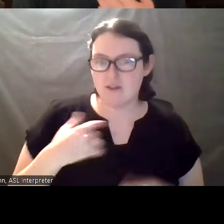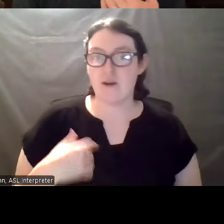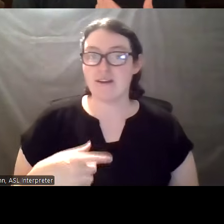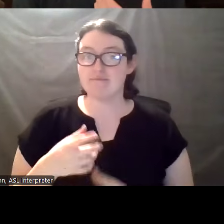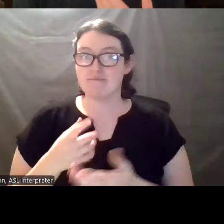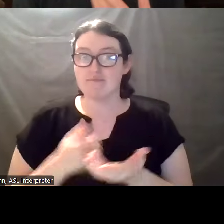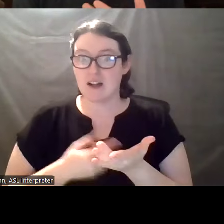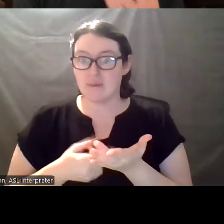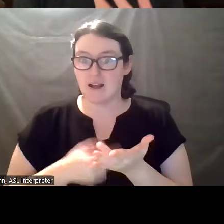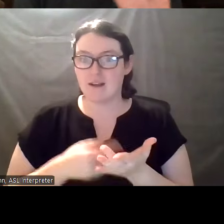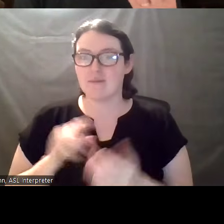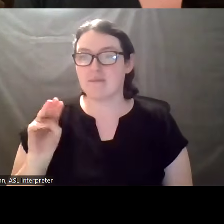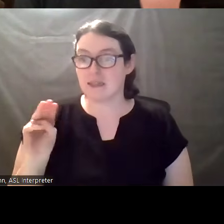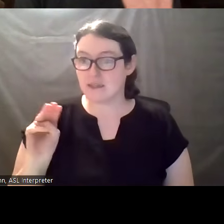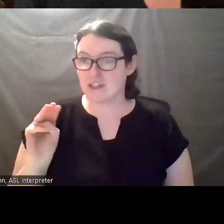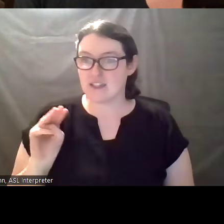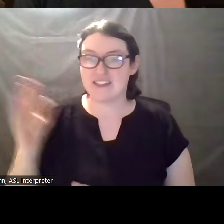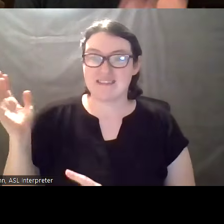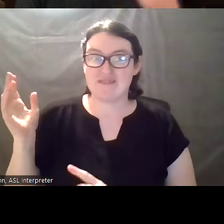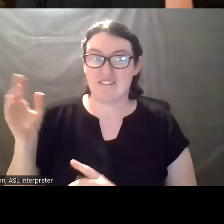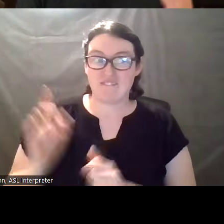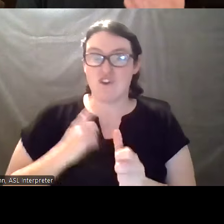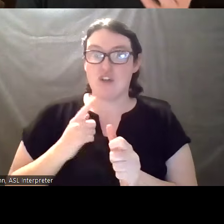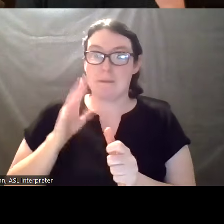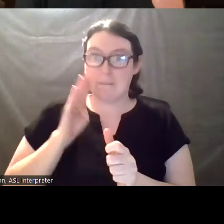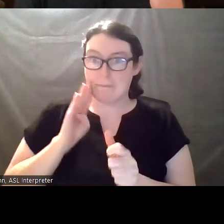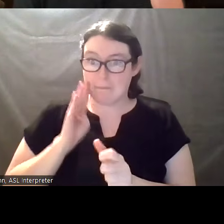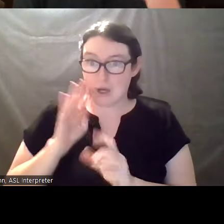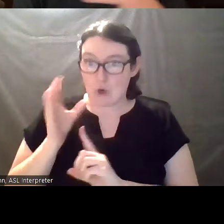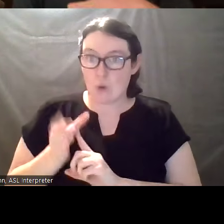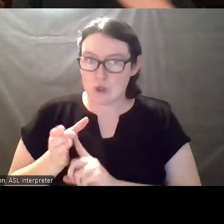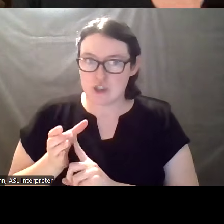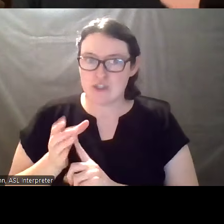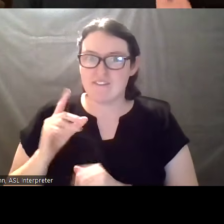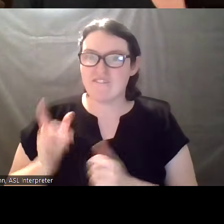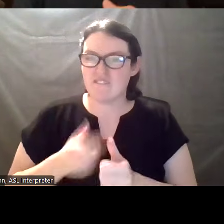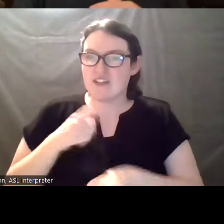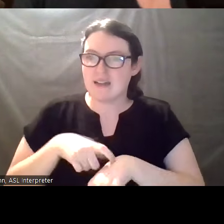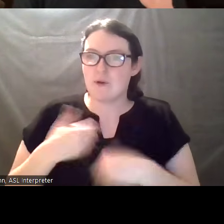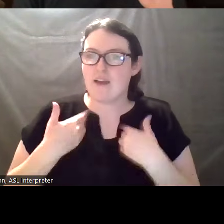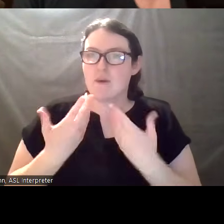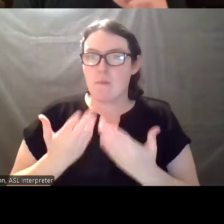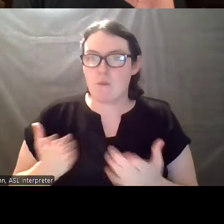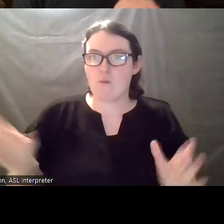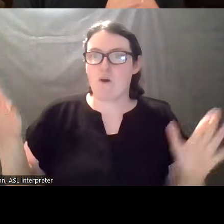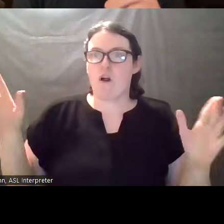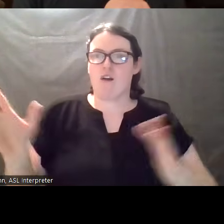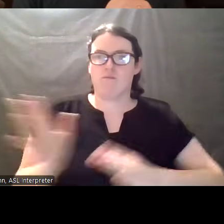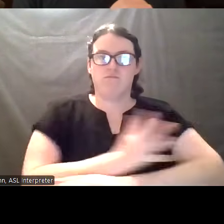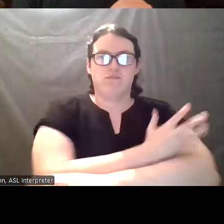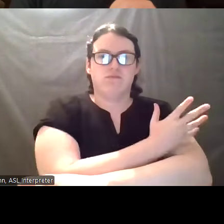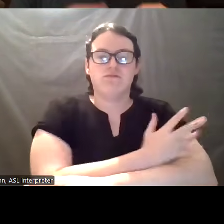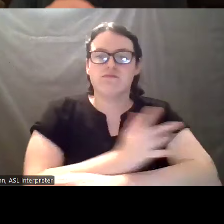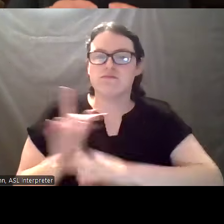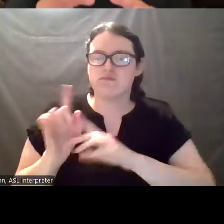first great beer culture, what I mean is this is the first time where we have a really broad range of different kinds